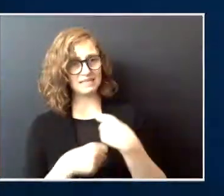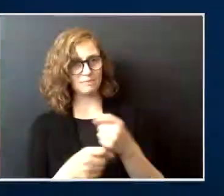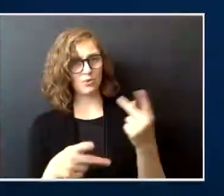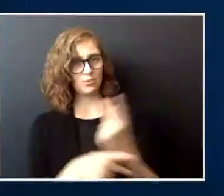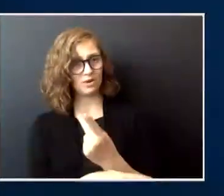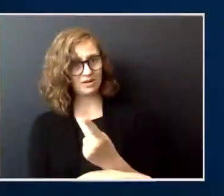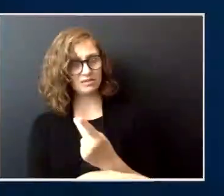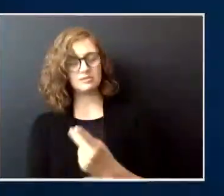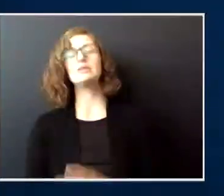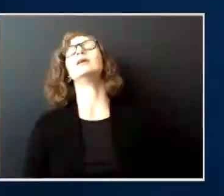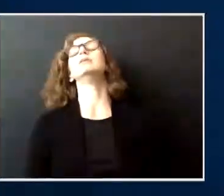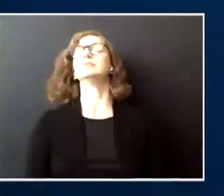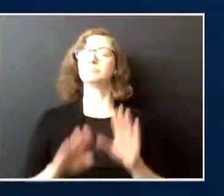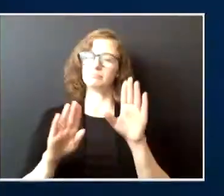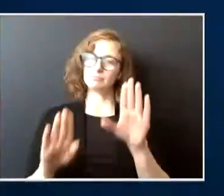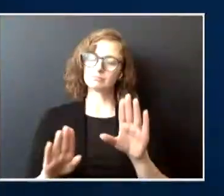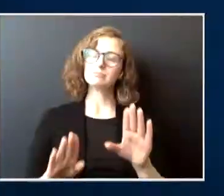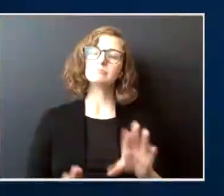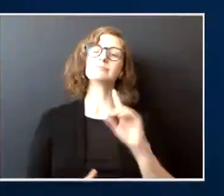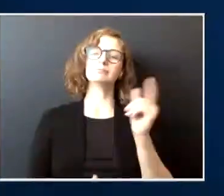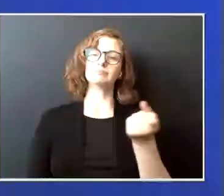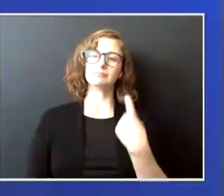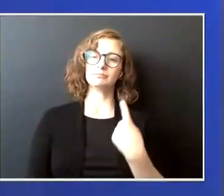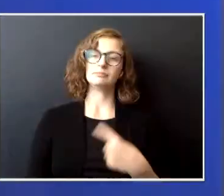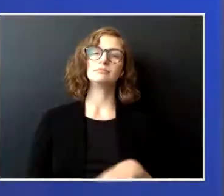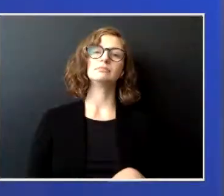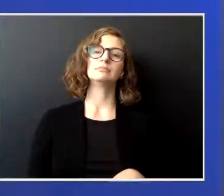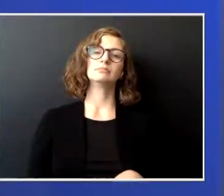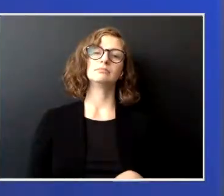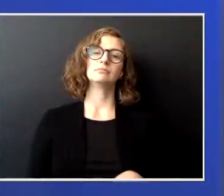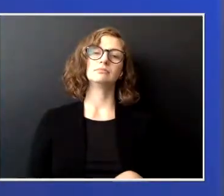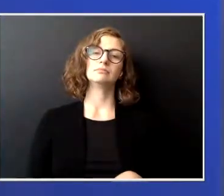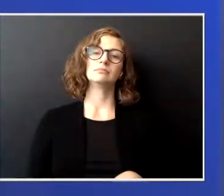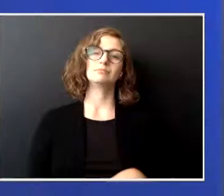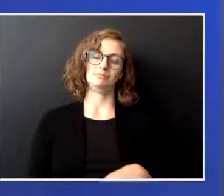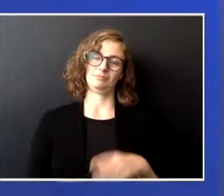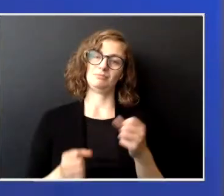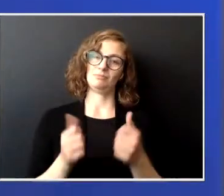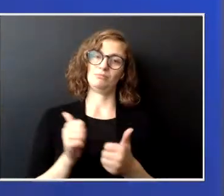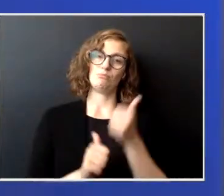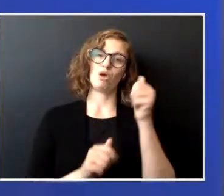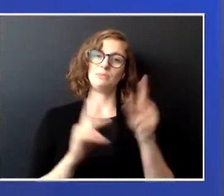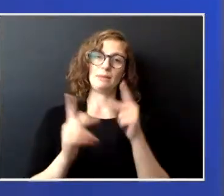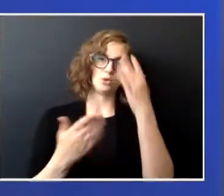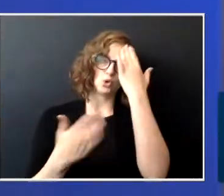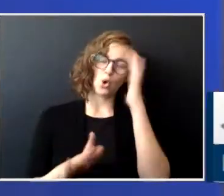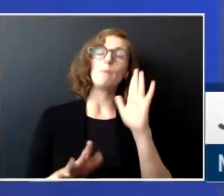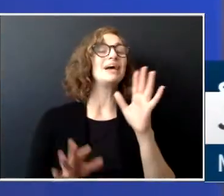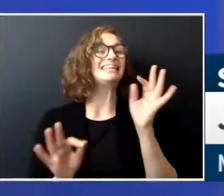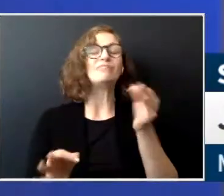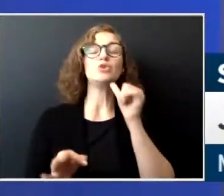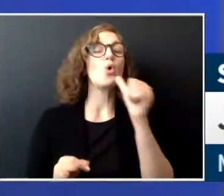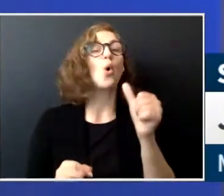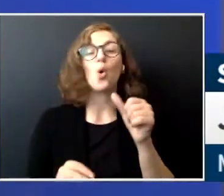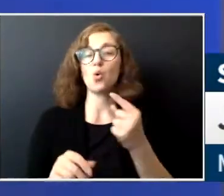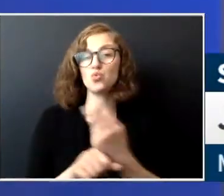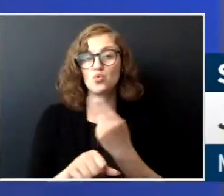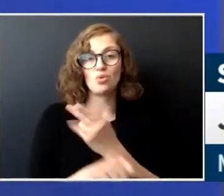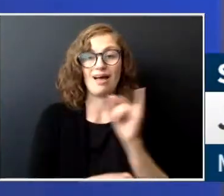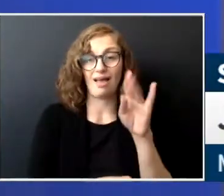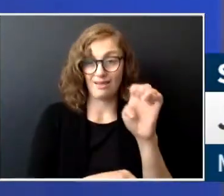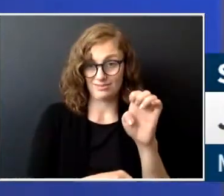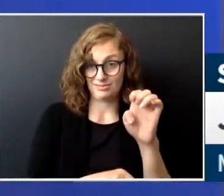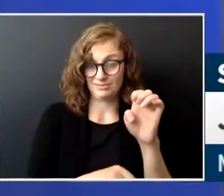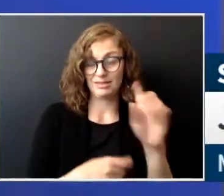Yeah, great question, and commonly not known, but definitely don't put ice on a burn. So when you're putting ice on a